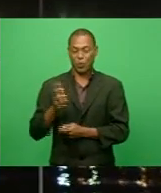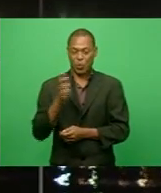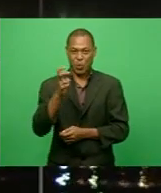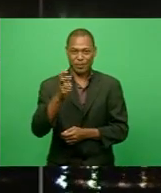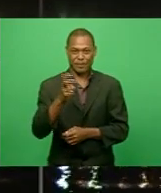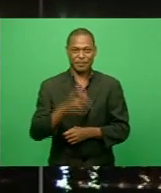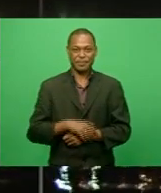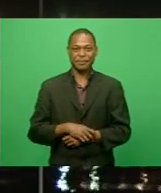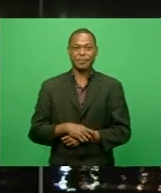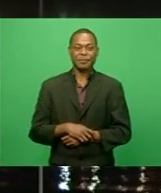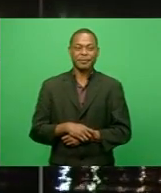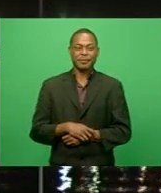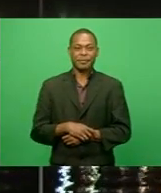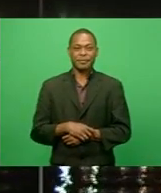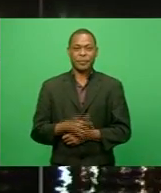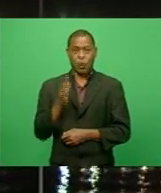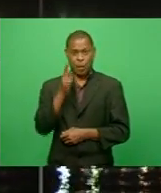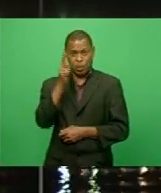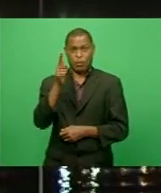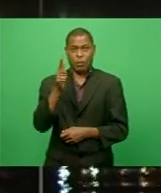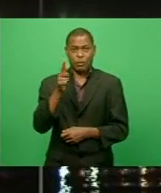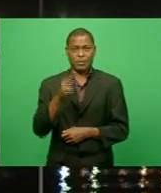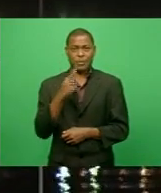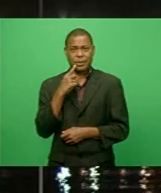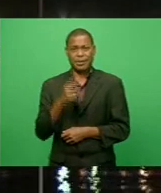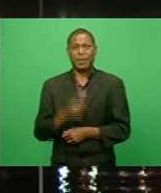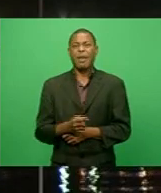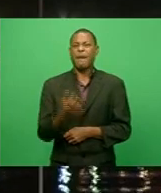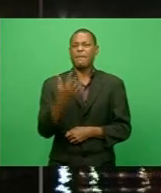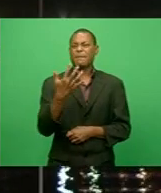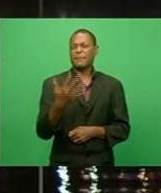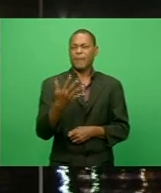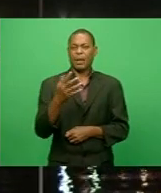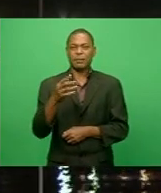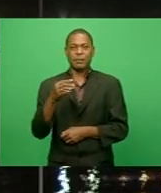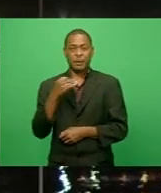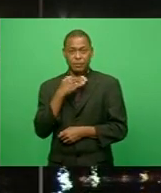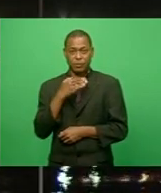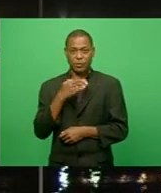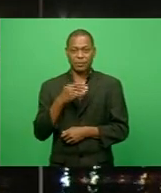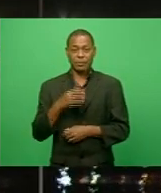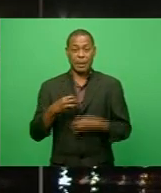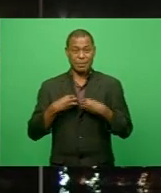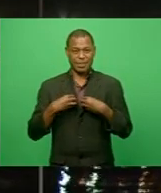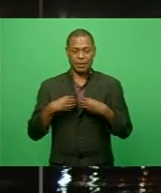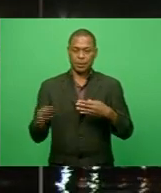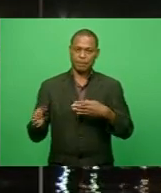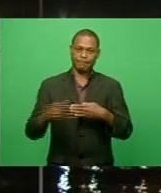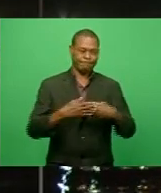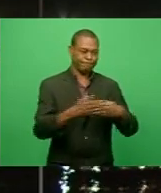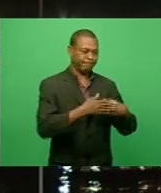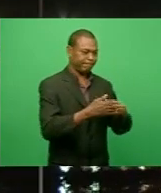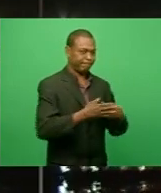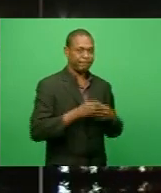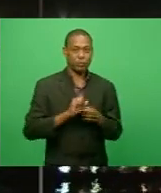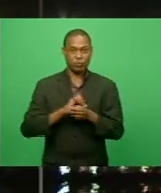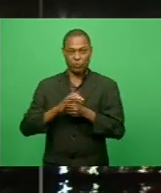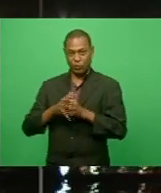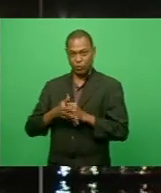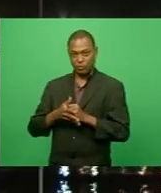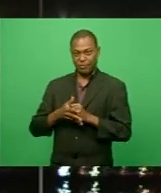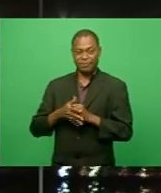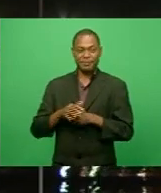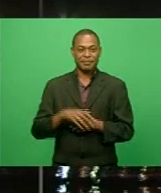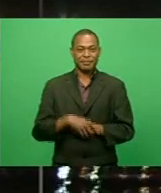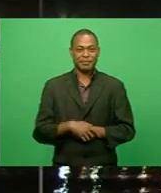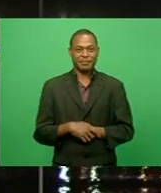Director Sashi Kiran says 500 businesses outside the tourism sector have closed due to COVID-19. Pranita